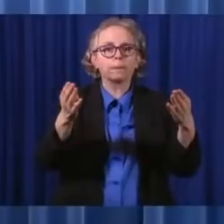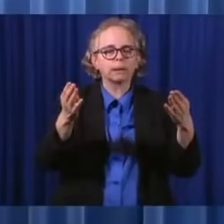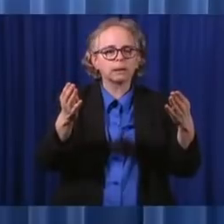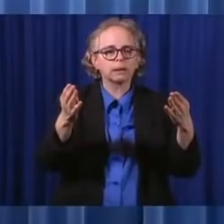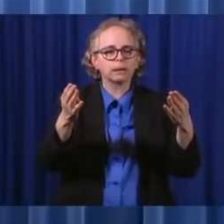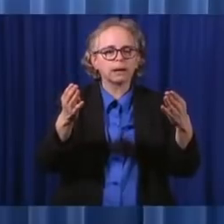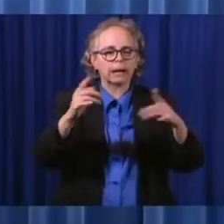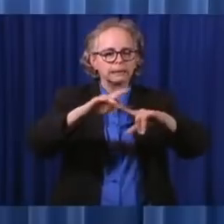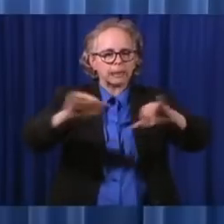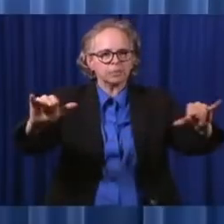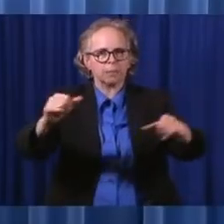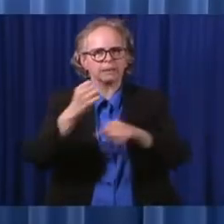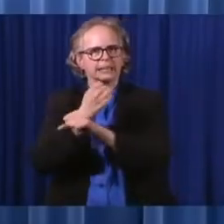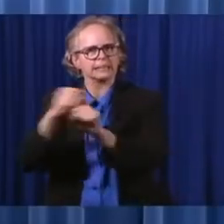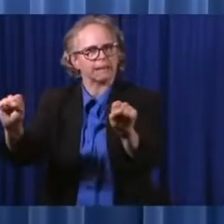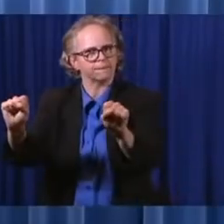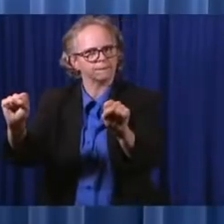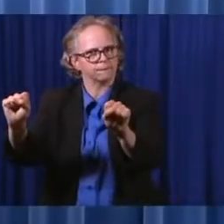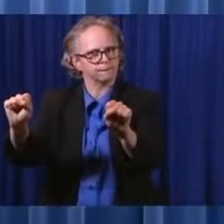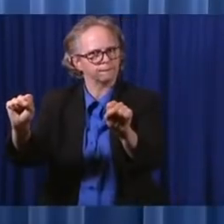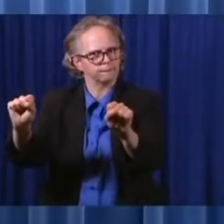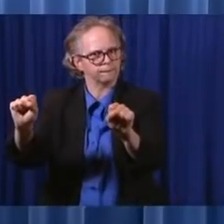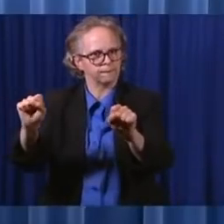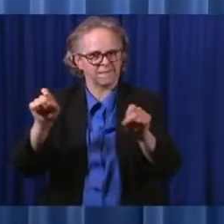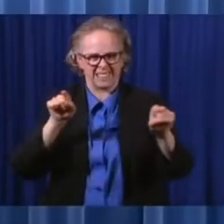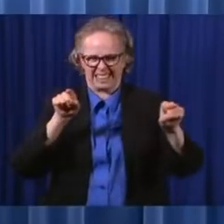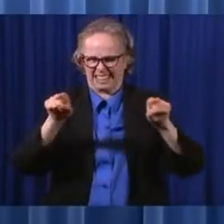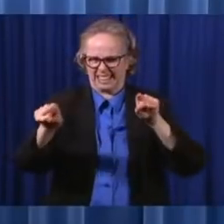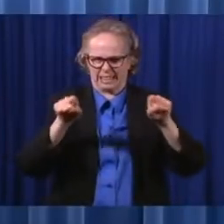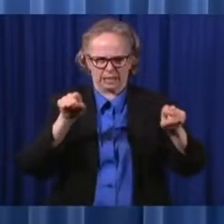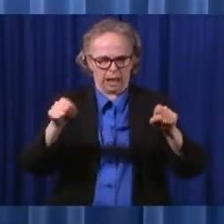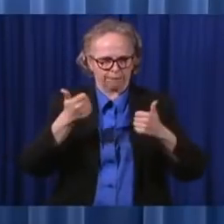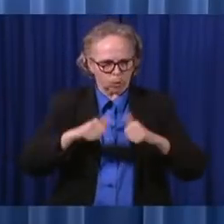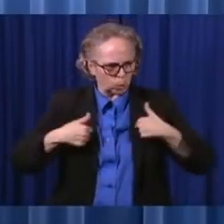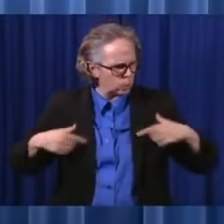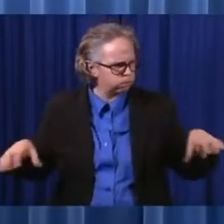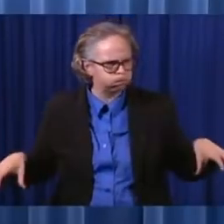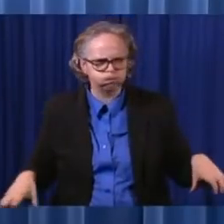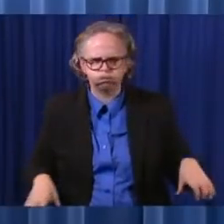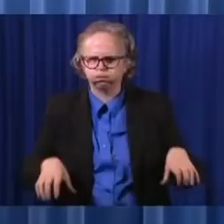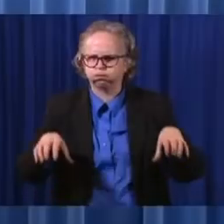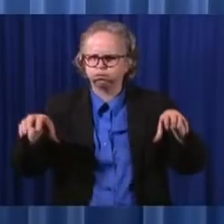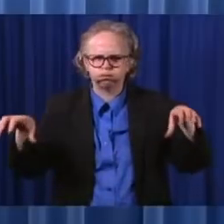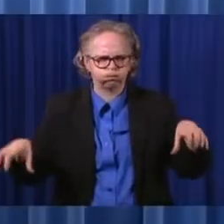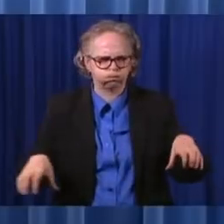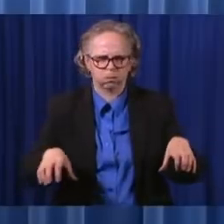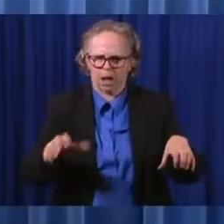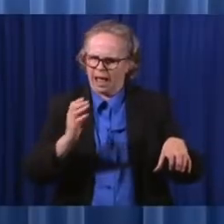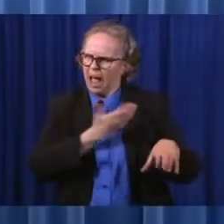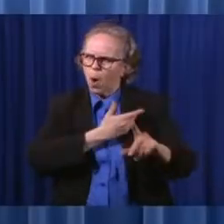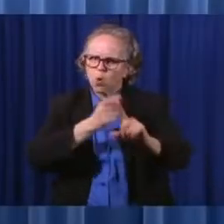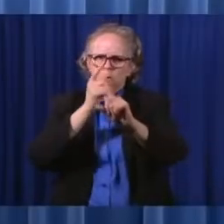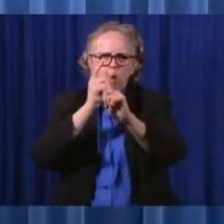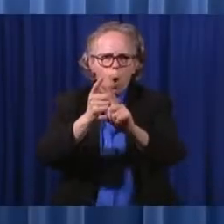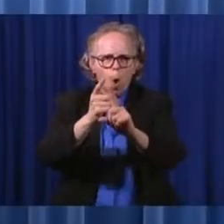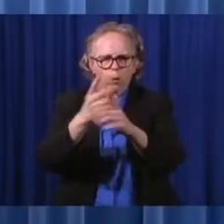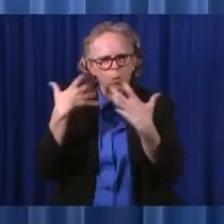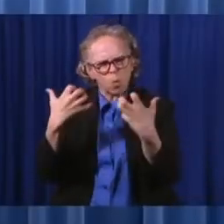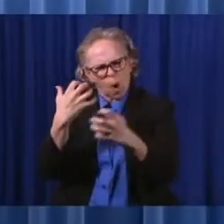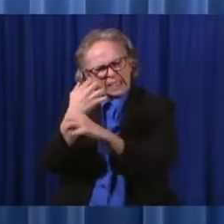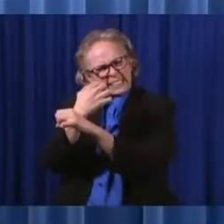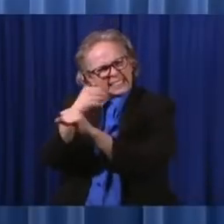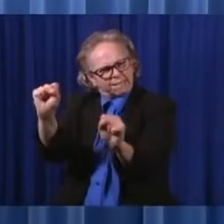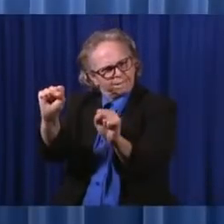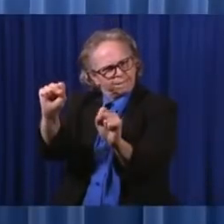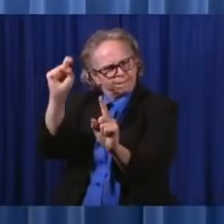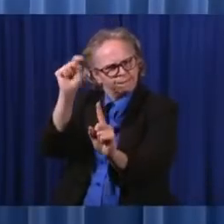done everything to do that. So again, the goal is to make each business, each activity, each venue, as we open them up,